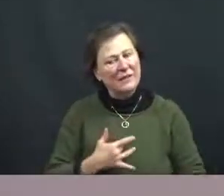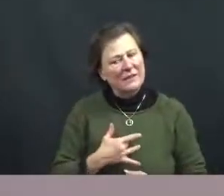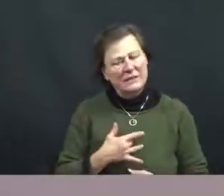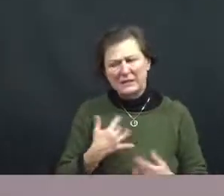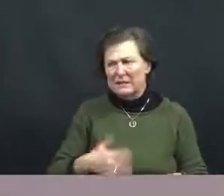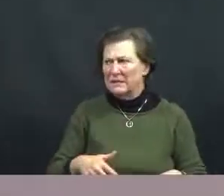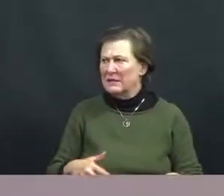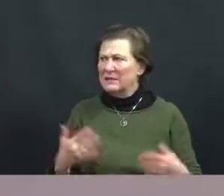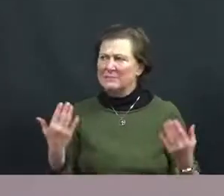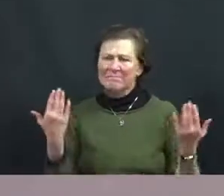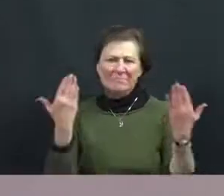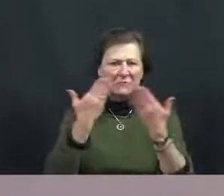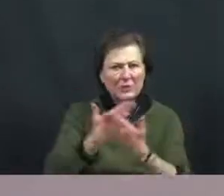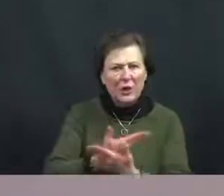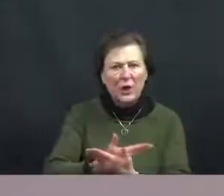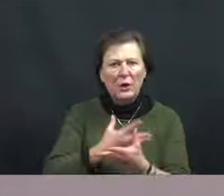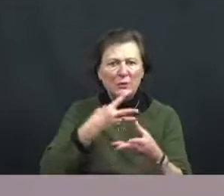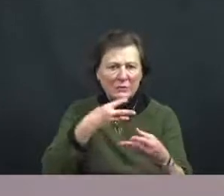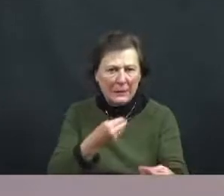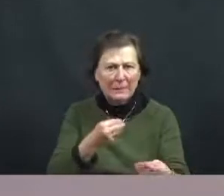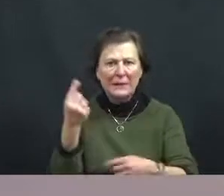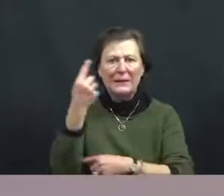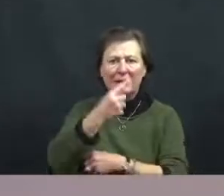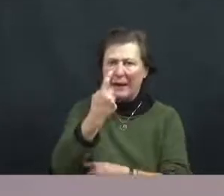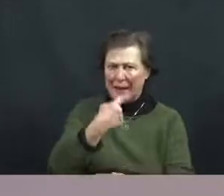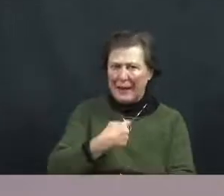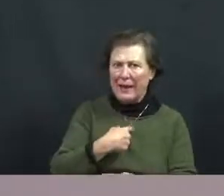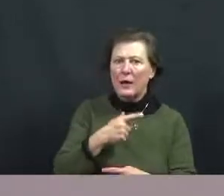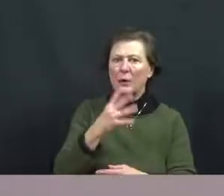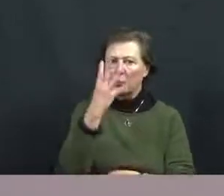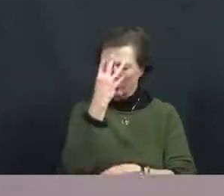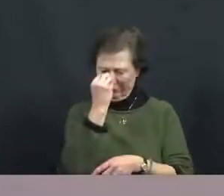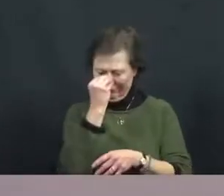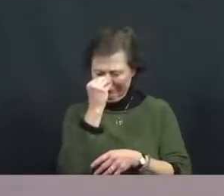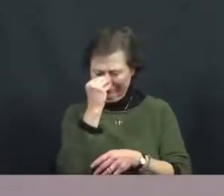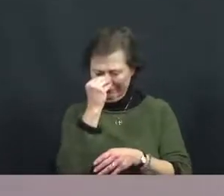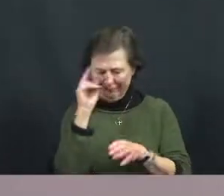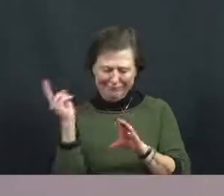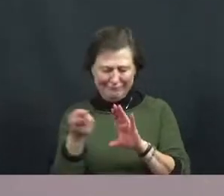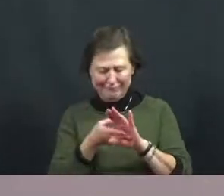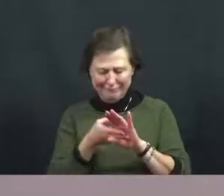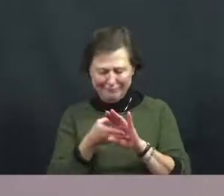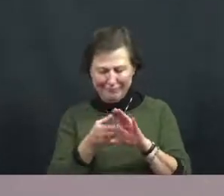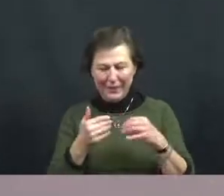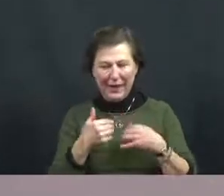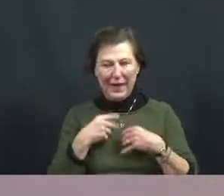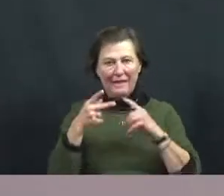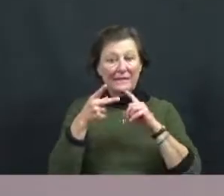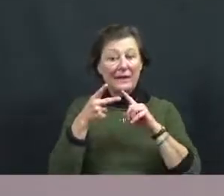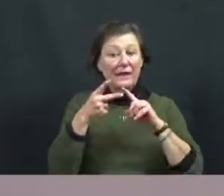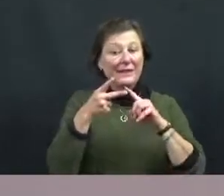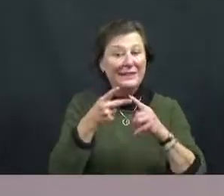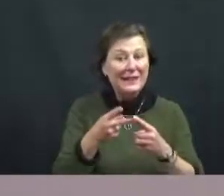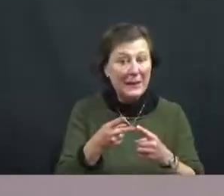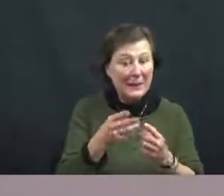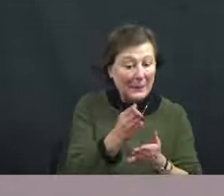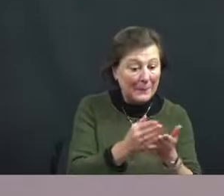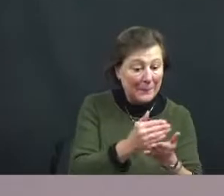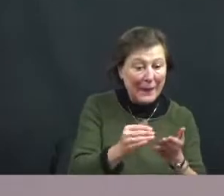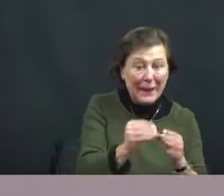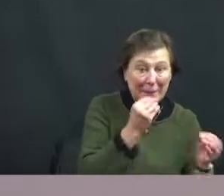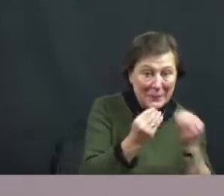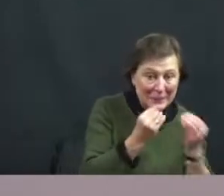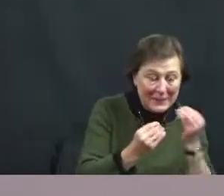damp days ask us to hibernate, to have that second piece of pie to pad